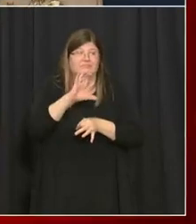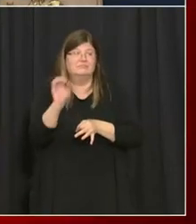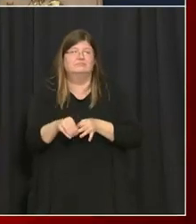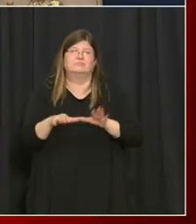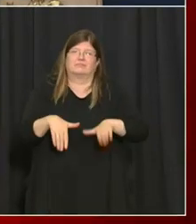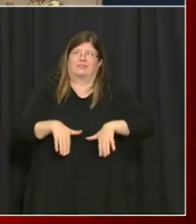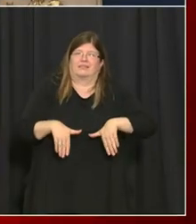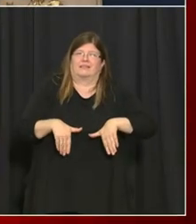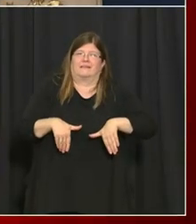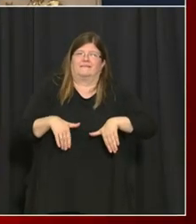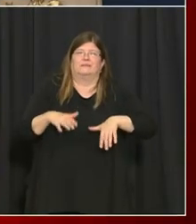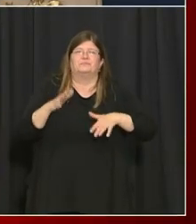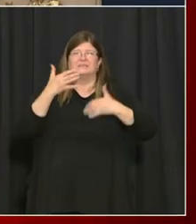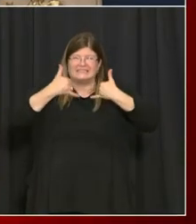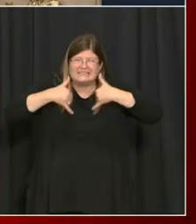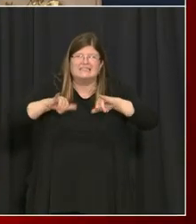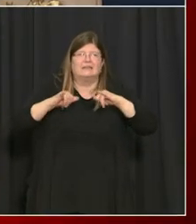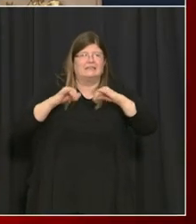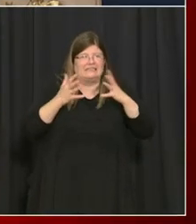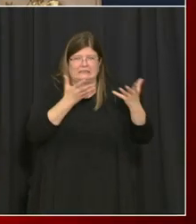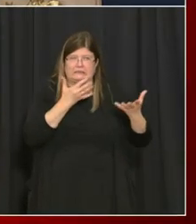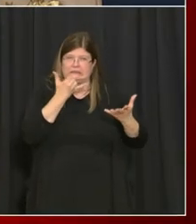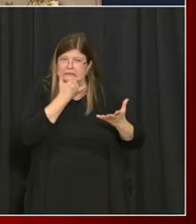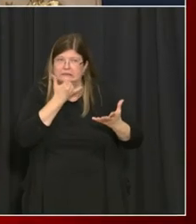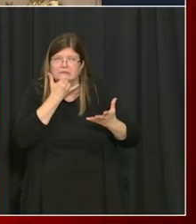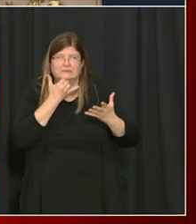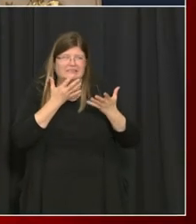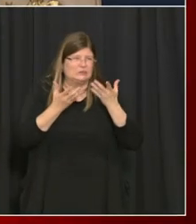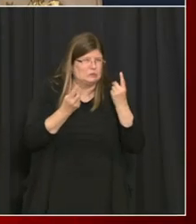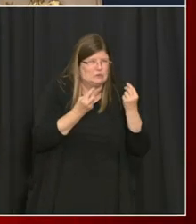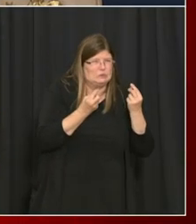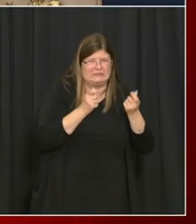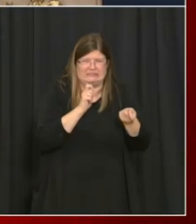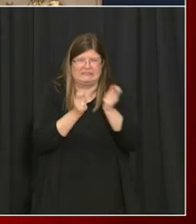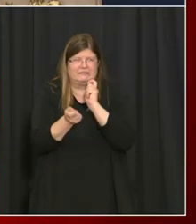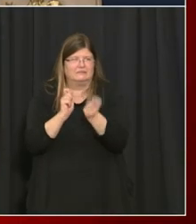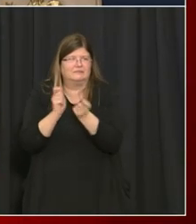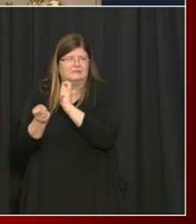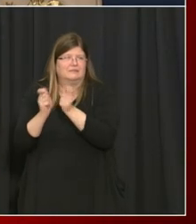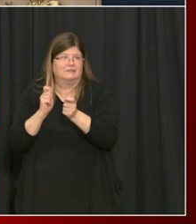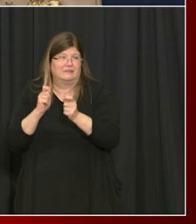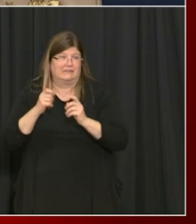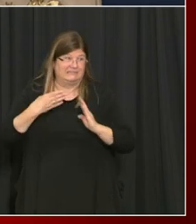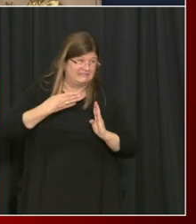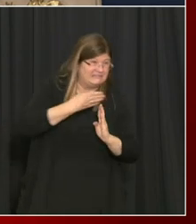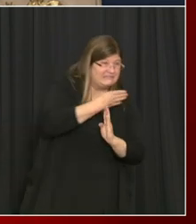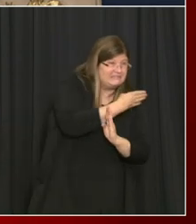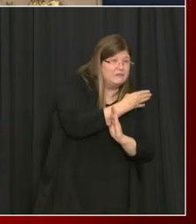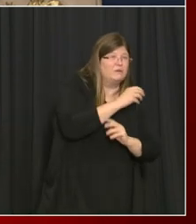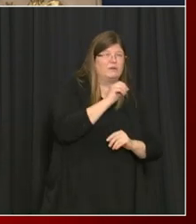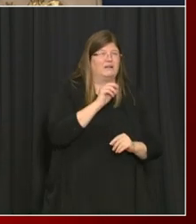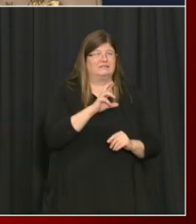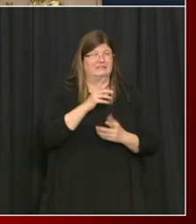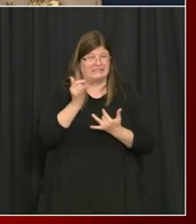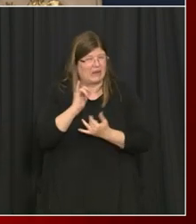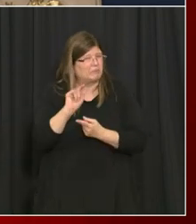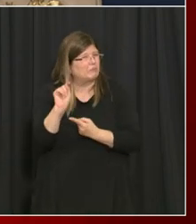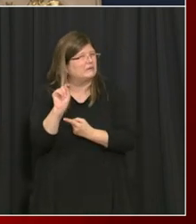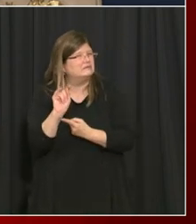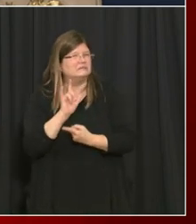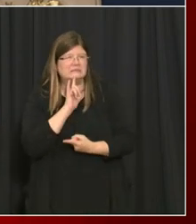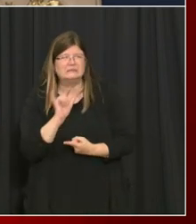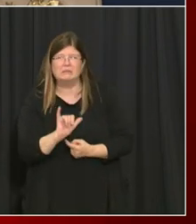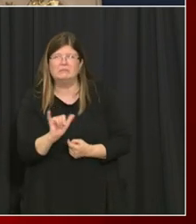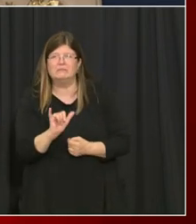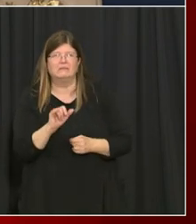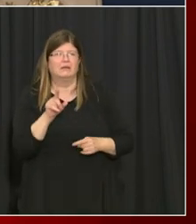incidental walking through of restaurants. I think largely we've been thinking about using the restrooms. So we're going to get some